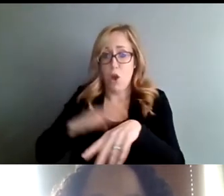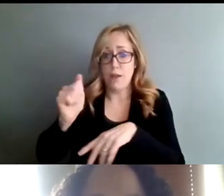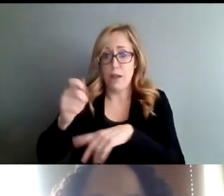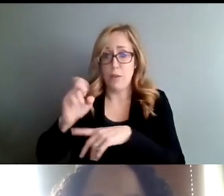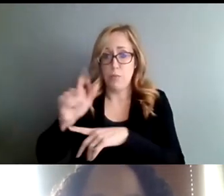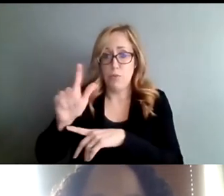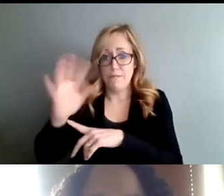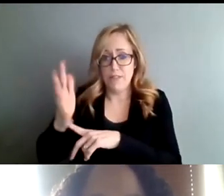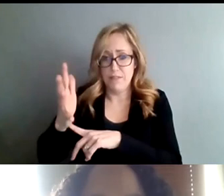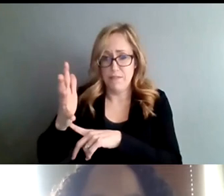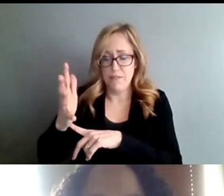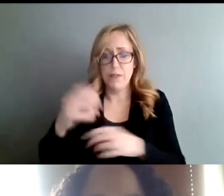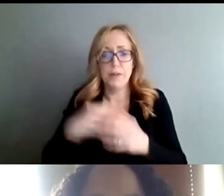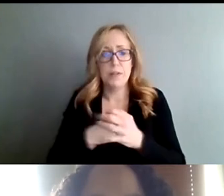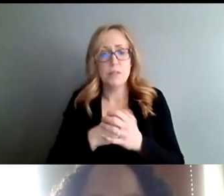deadlines?